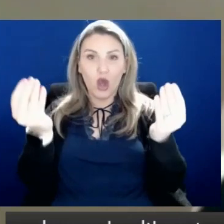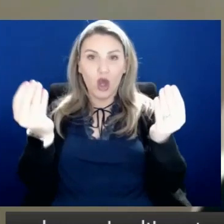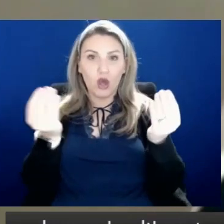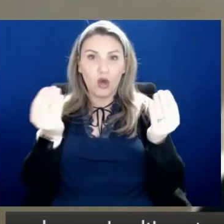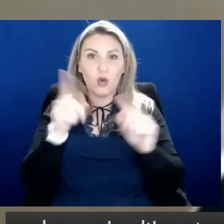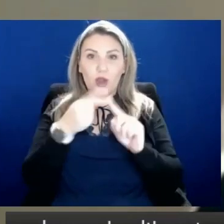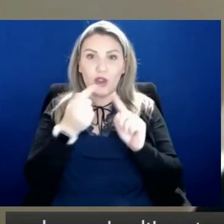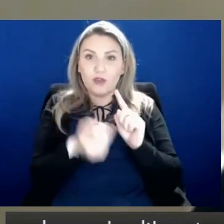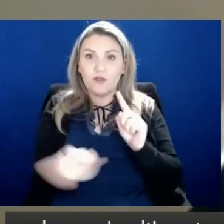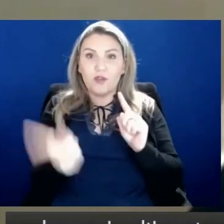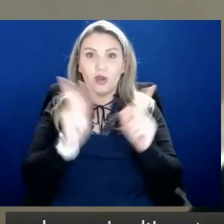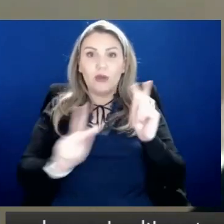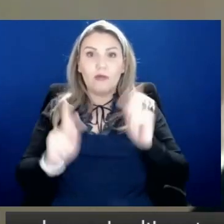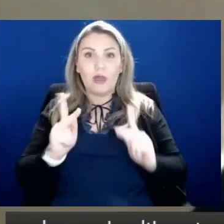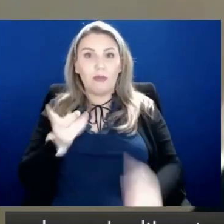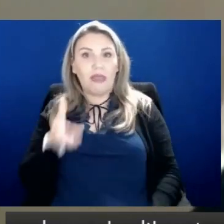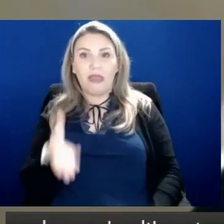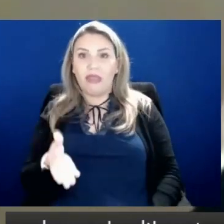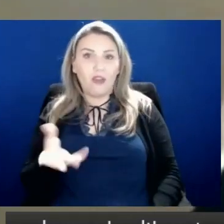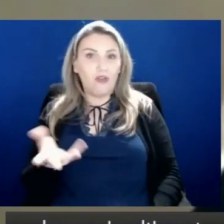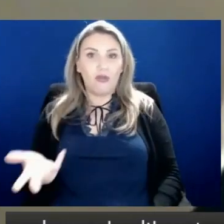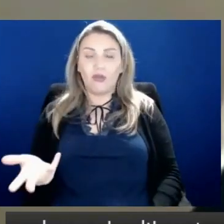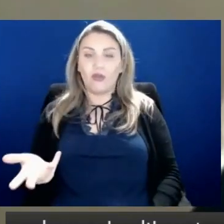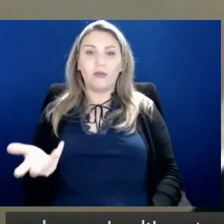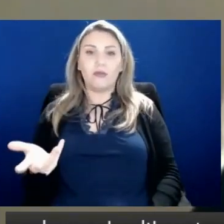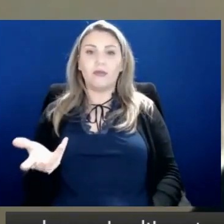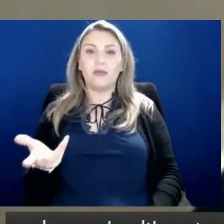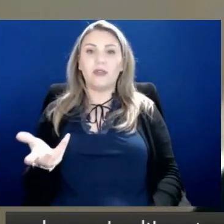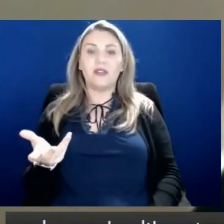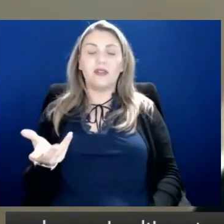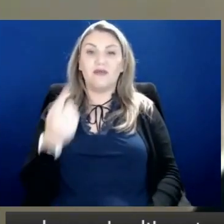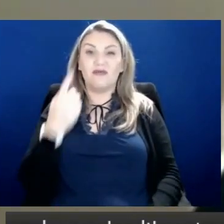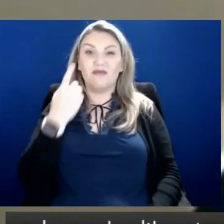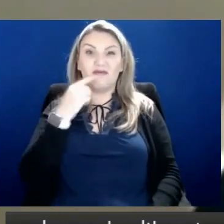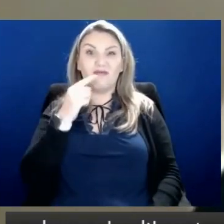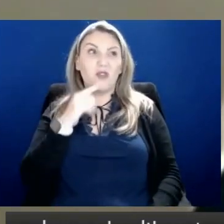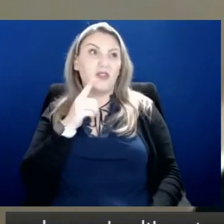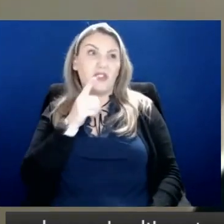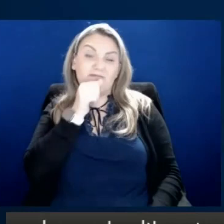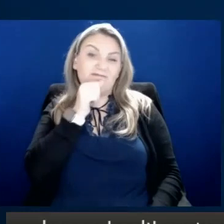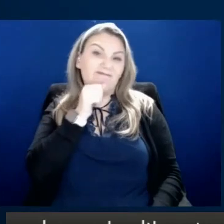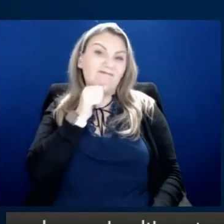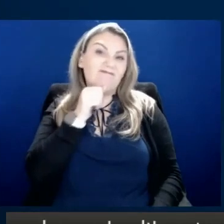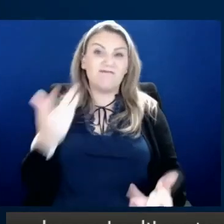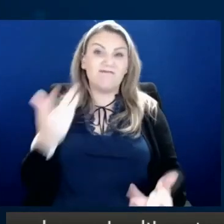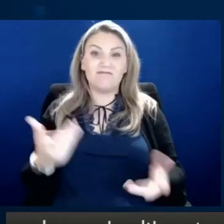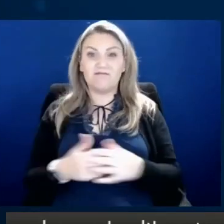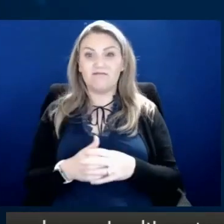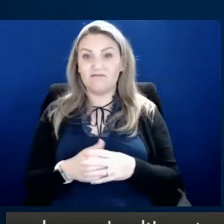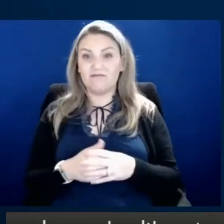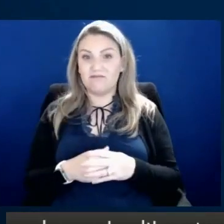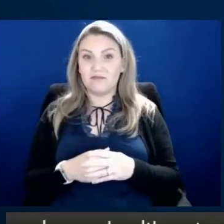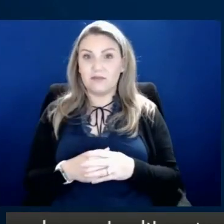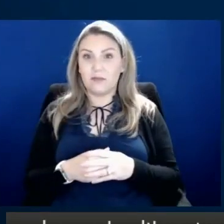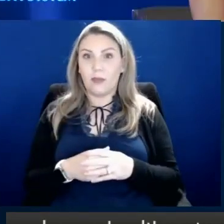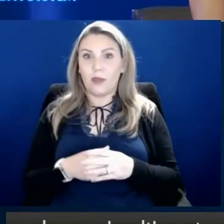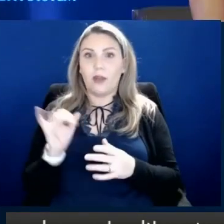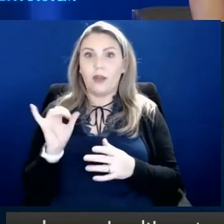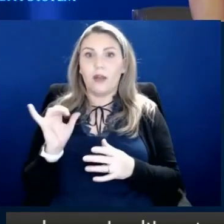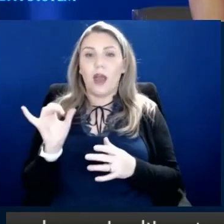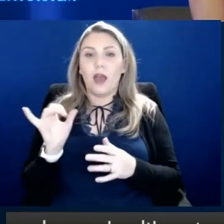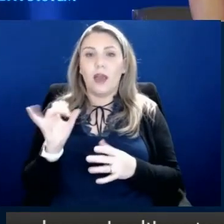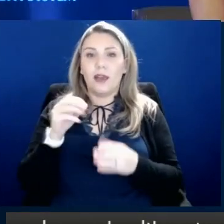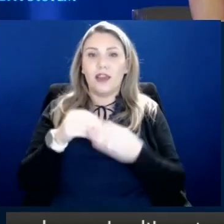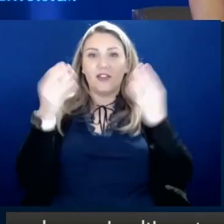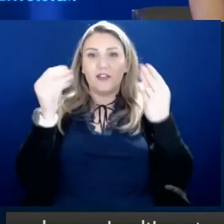people there just to make it through. Or if there's a line forming behind you when you're in the store and